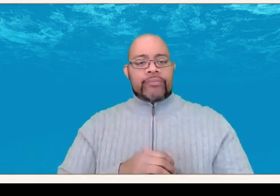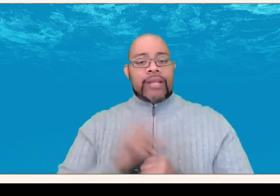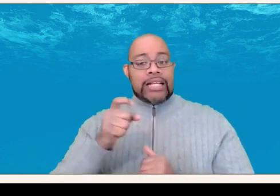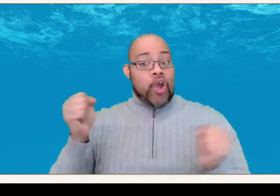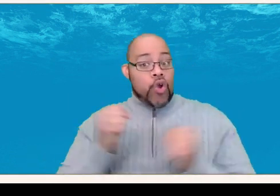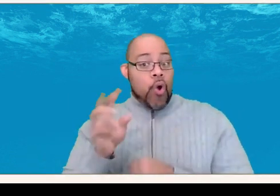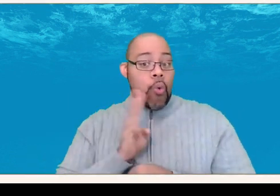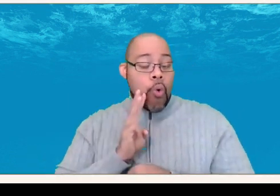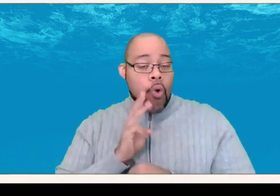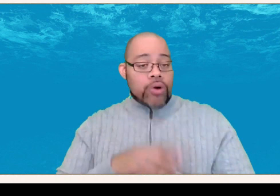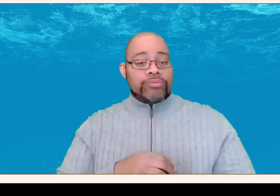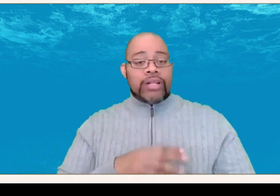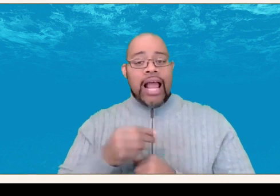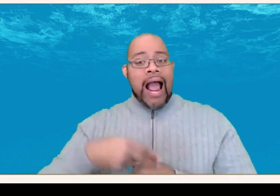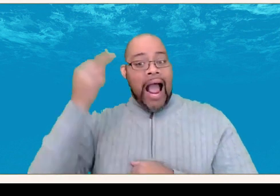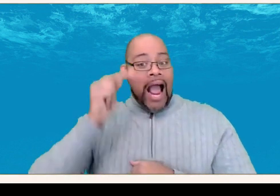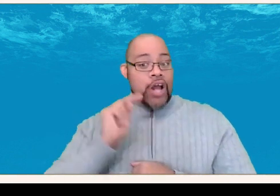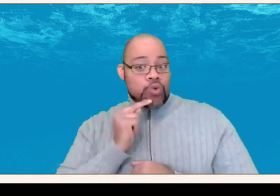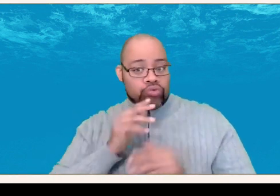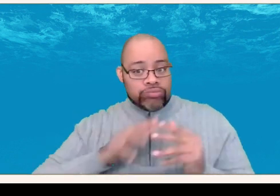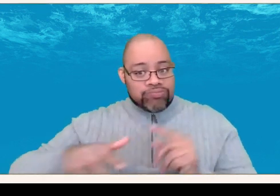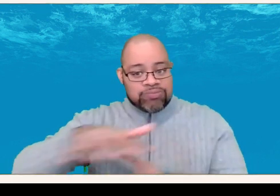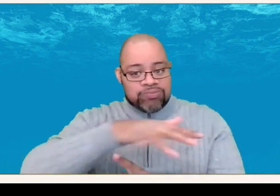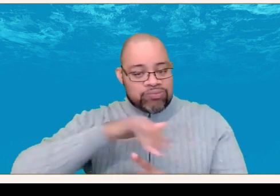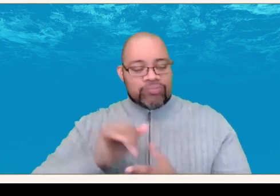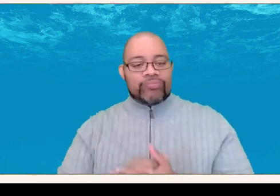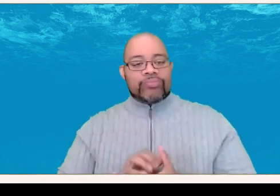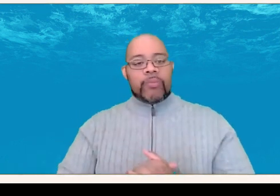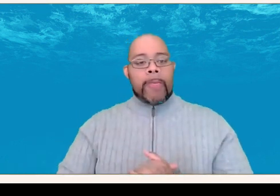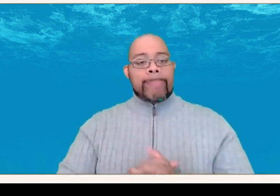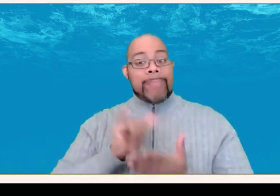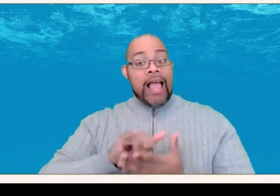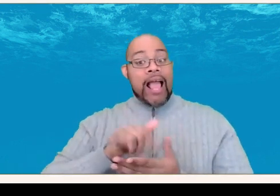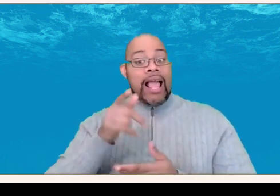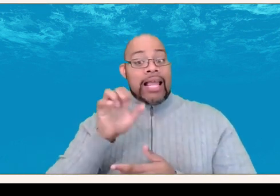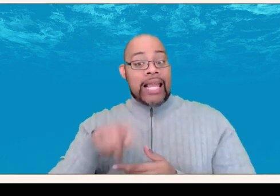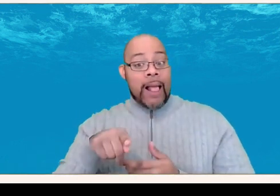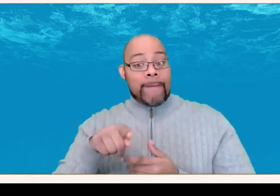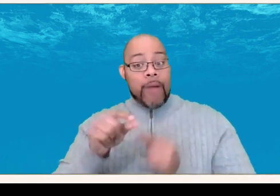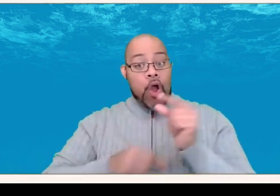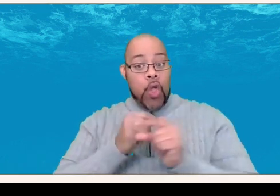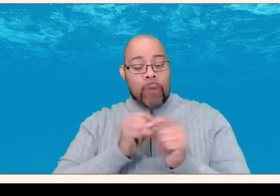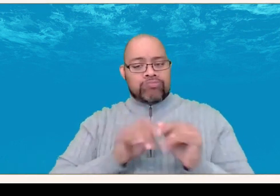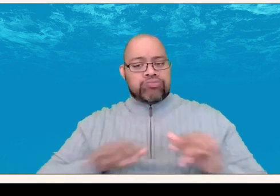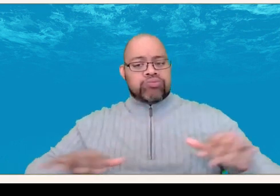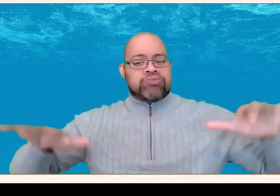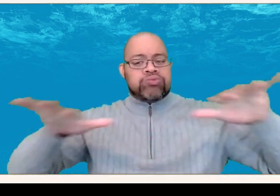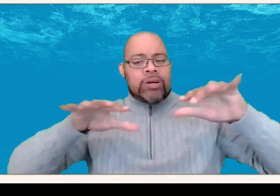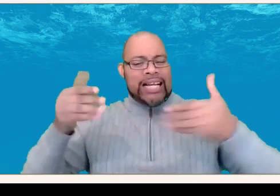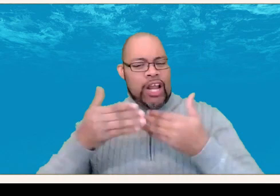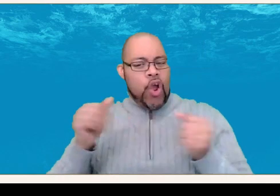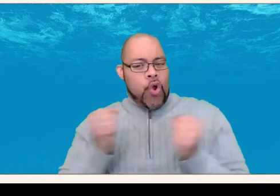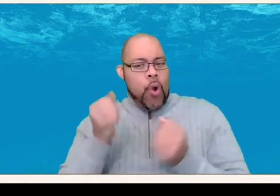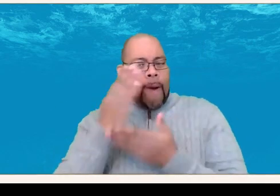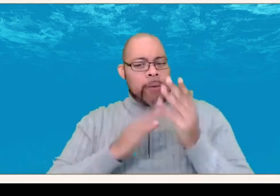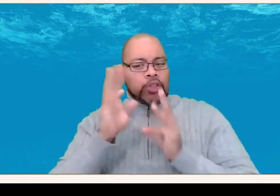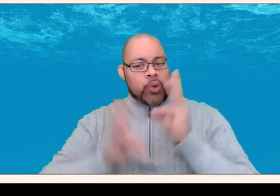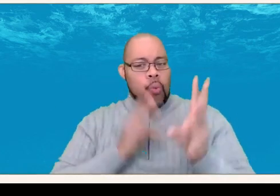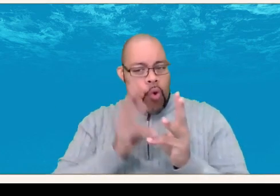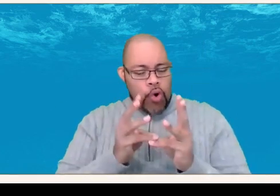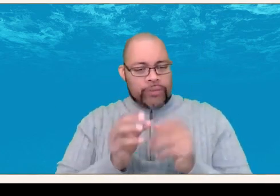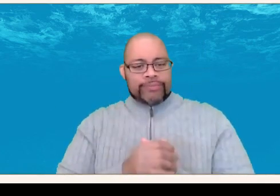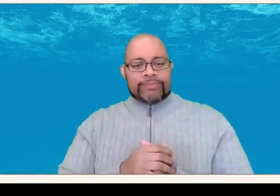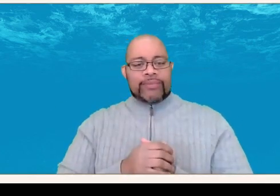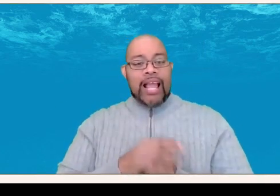need cold water and high nutrients, which is why kelp forests globally are distributed in the cold parts of the world in the